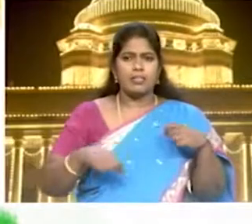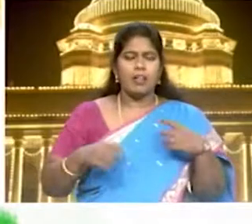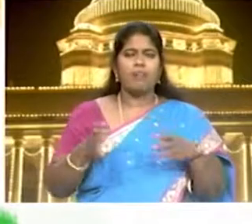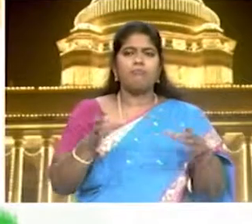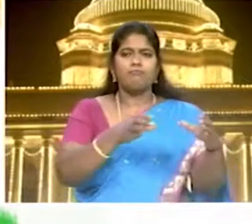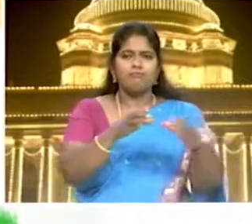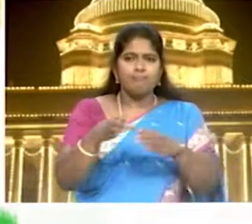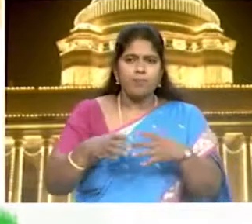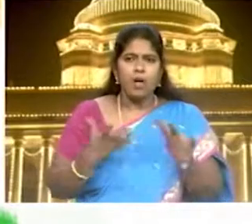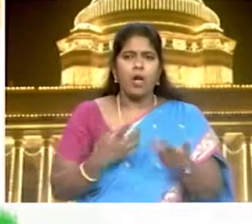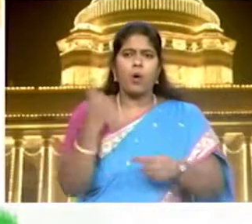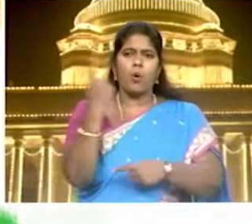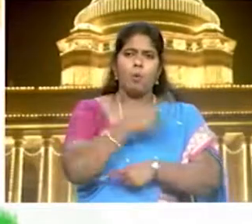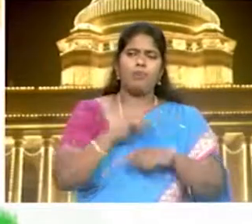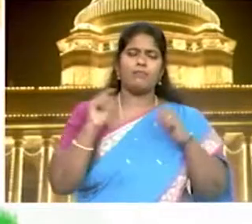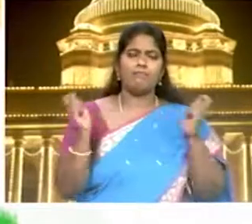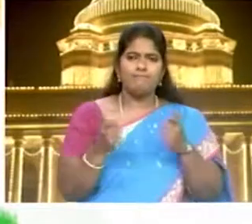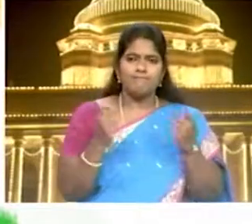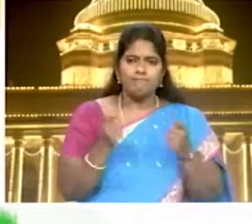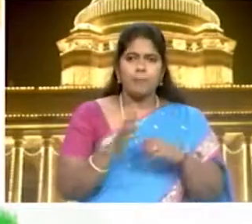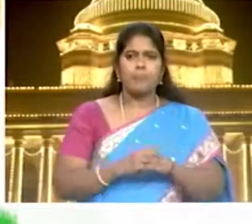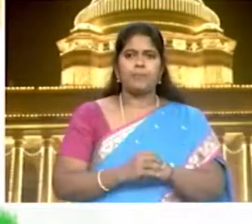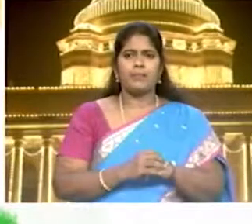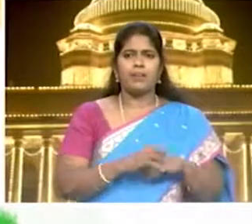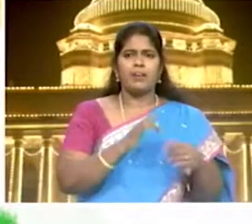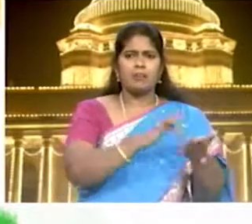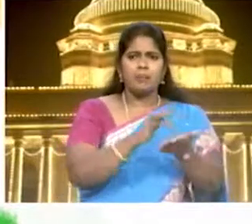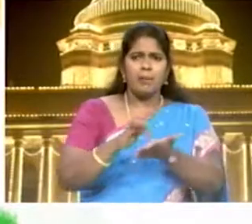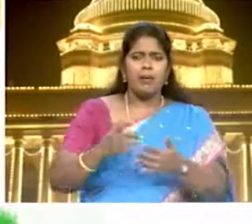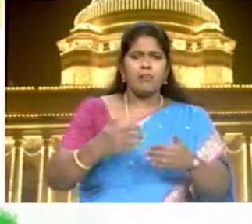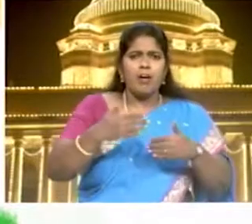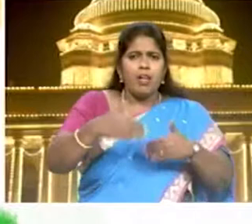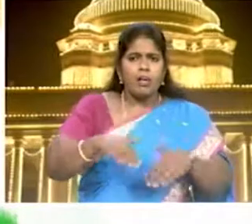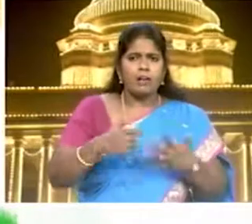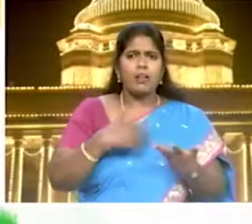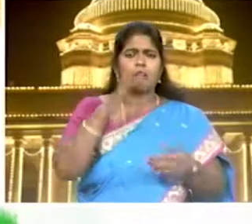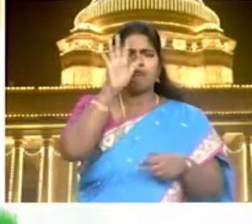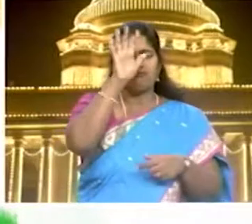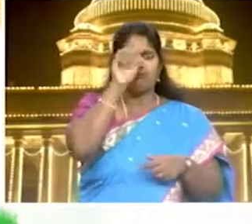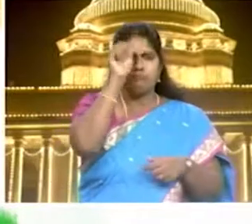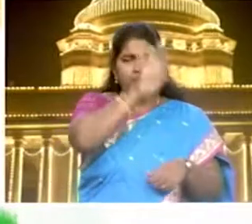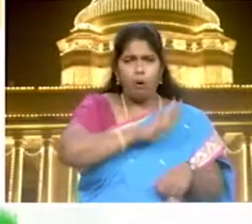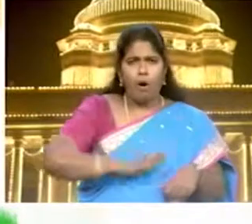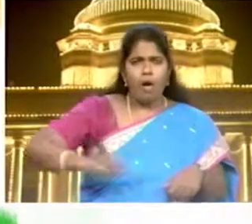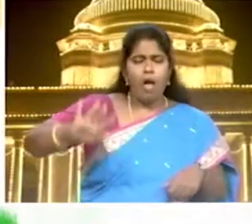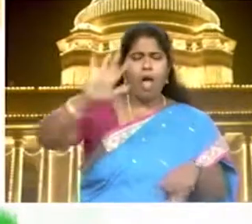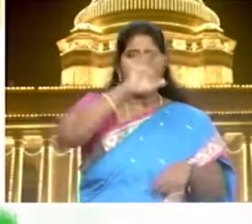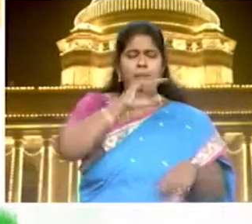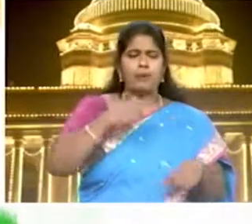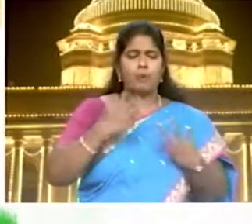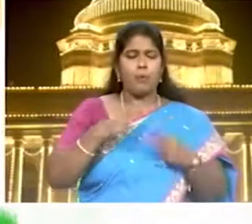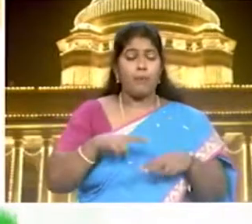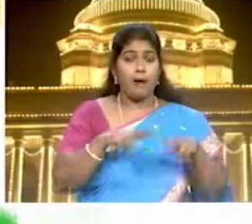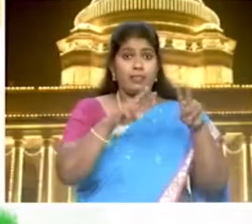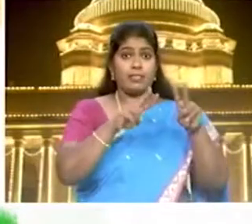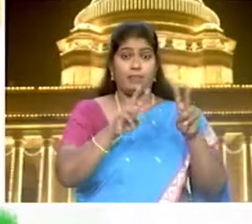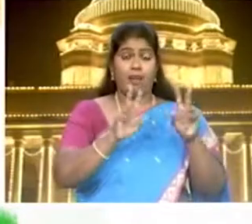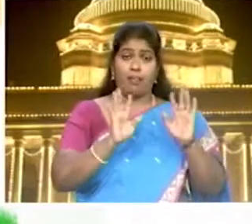merely local or regional icons, but they inspire the entire nation. Dear